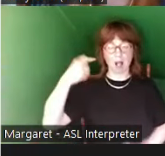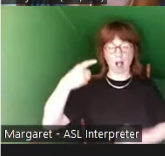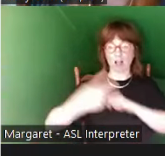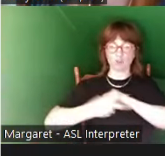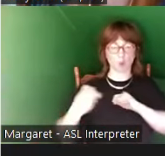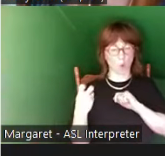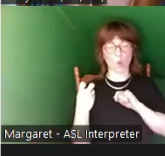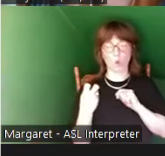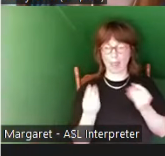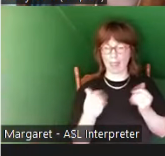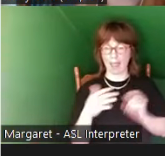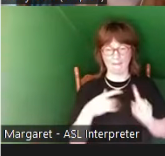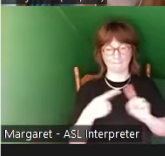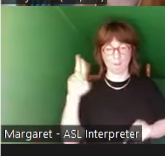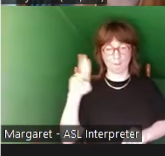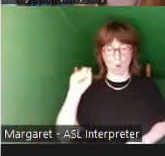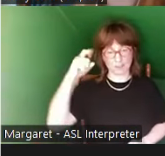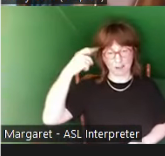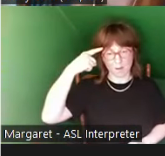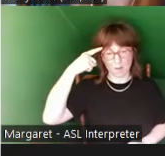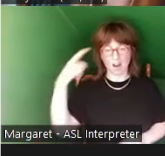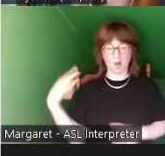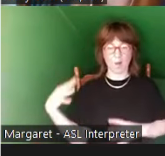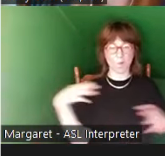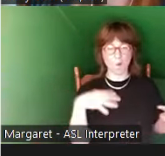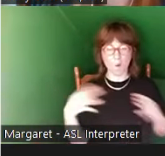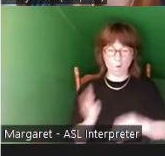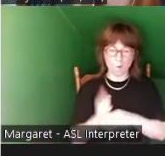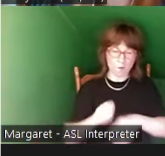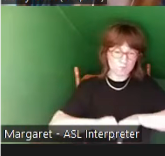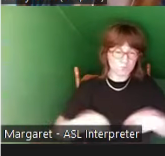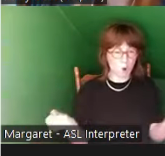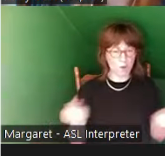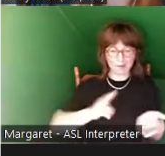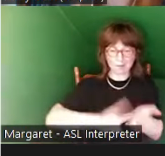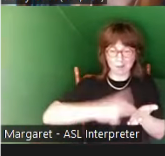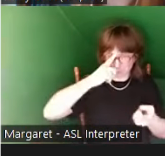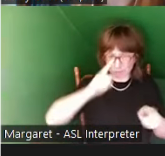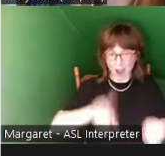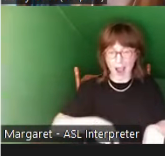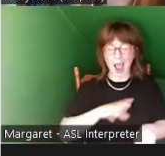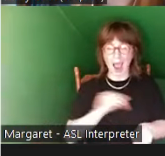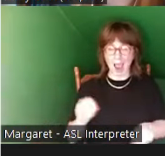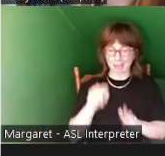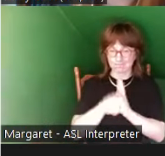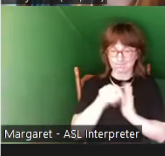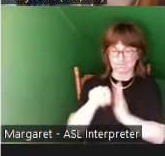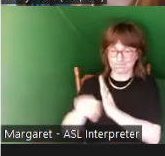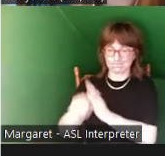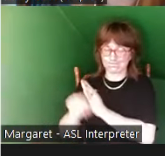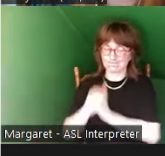American government through centuries of wars, broken treaties, and acts of cultural genocide. Through incredible perseverance